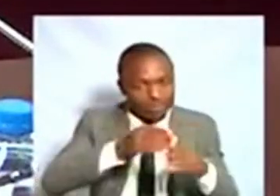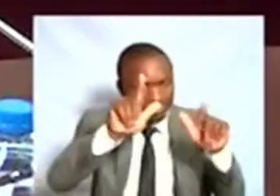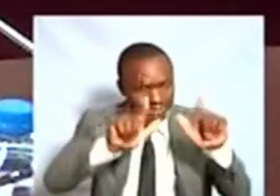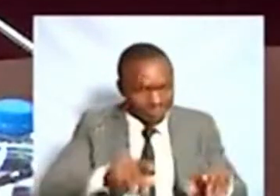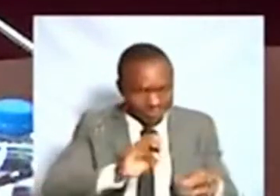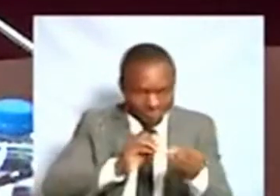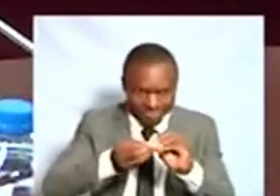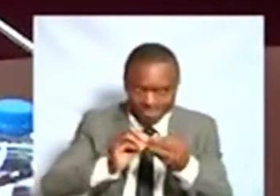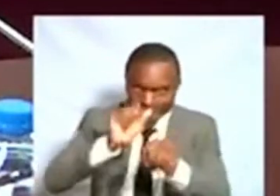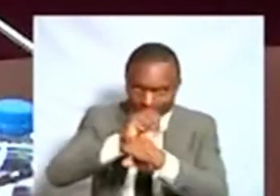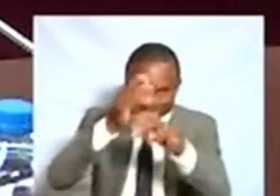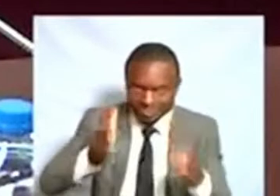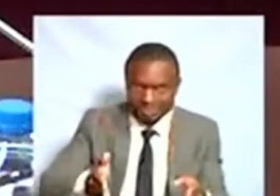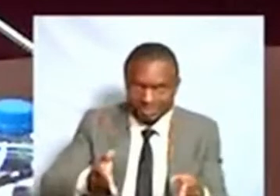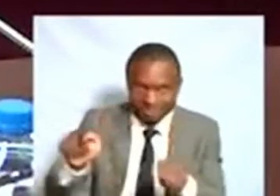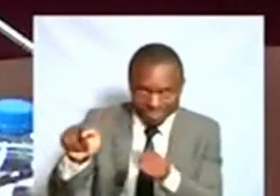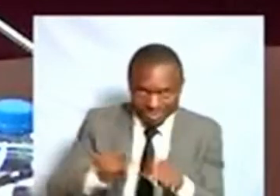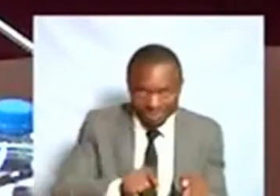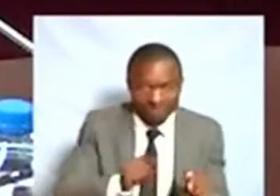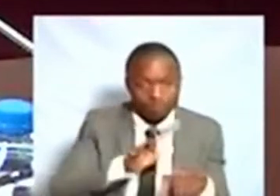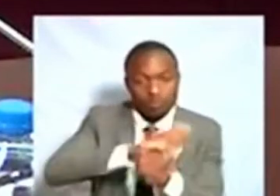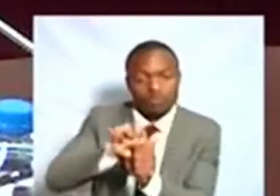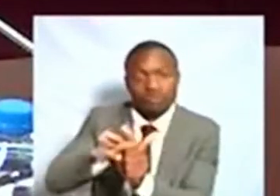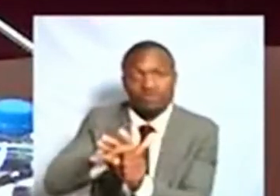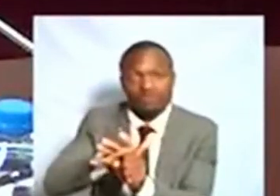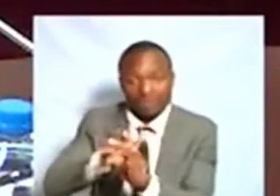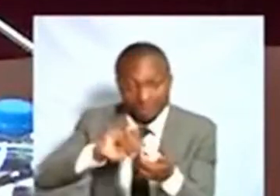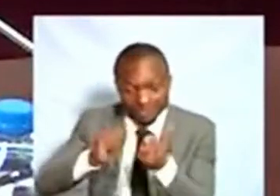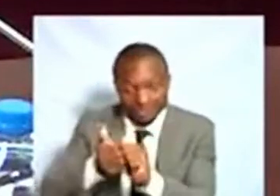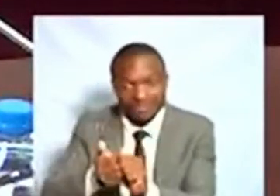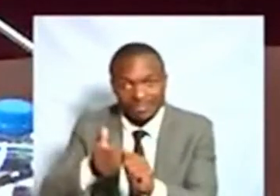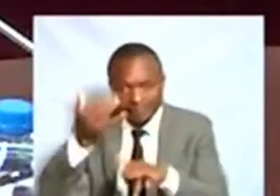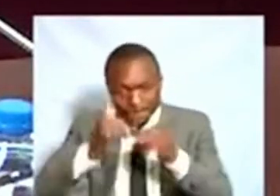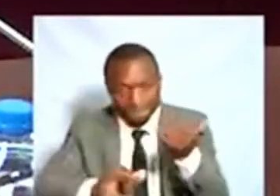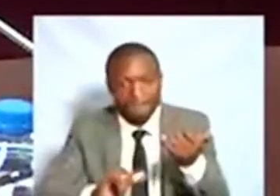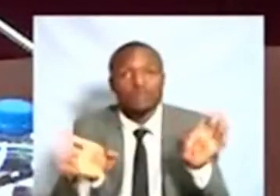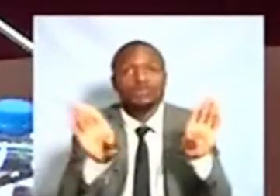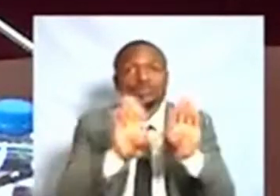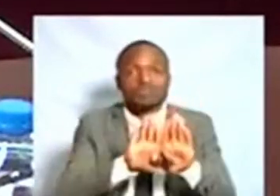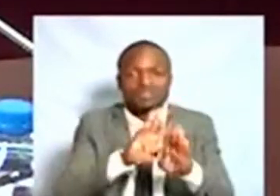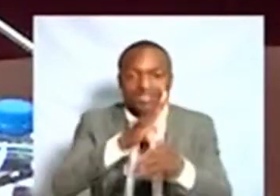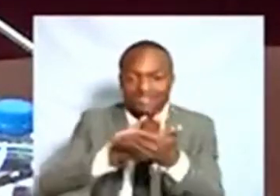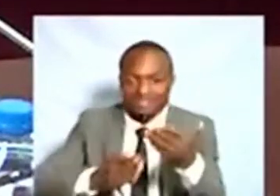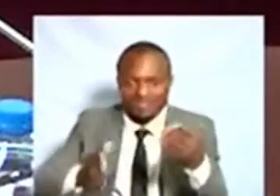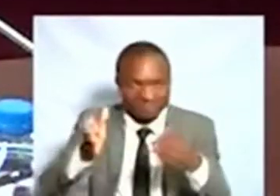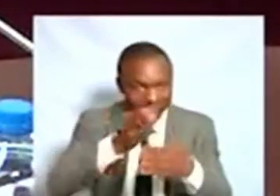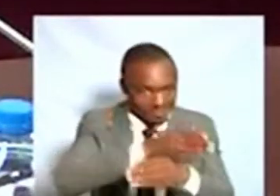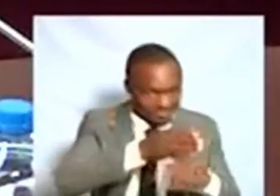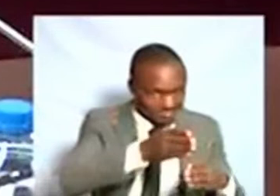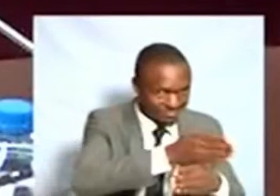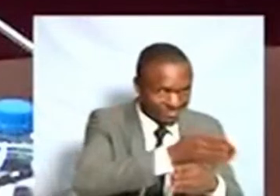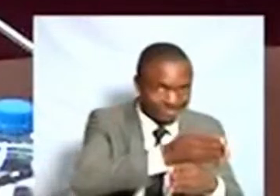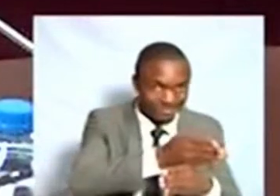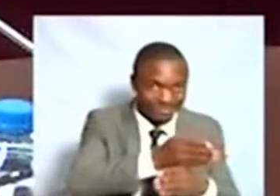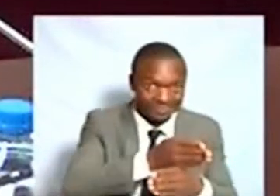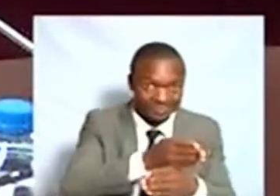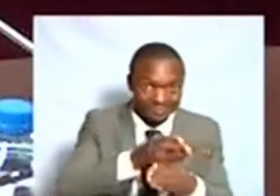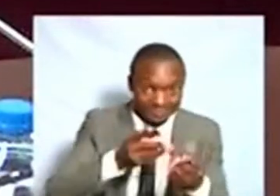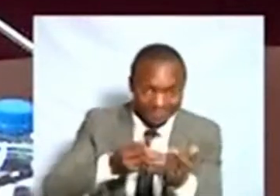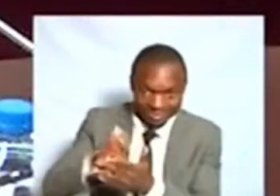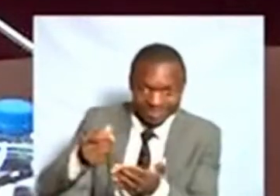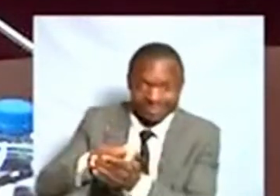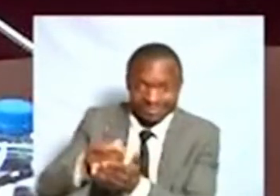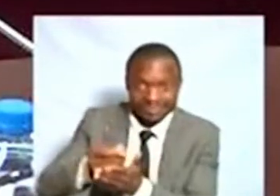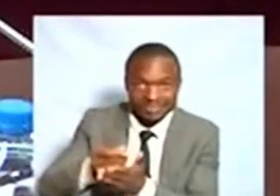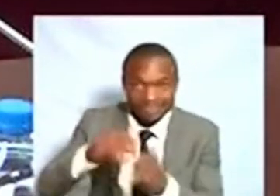of workers arising from the post-COVID effect and complete closure of some businesses. Fees and charges